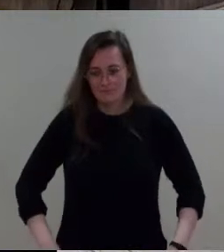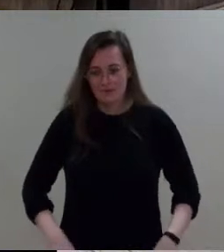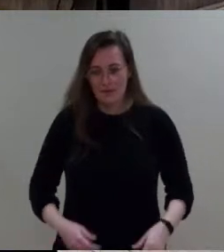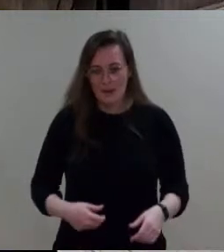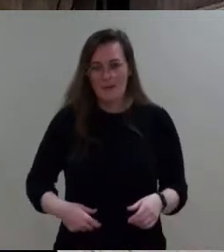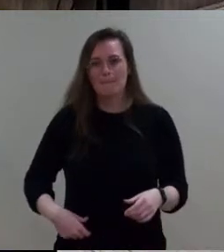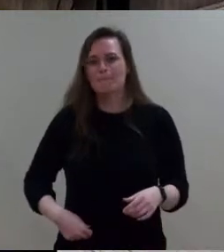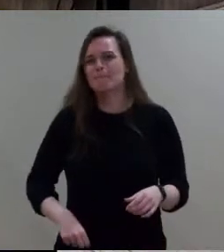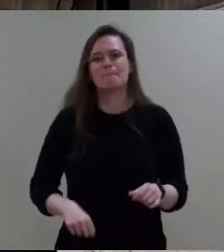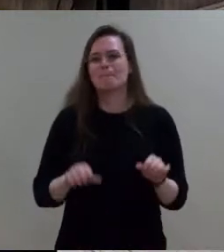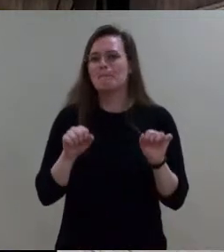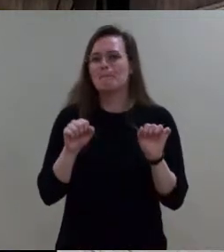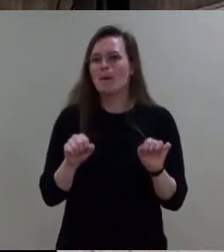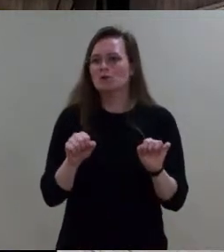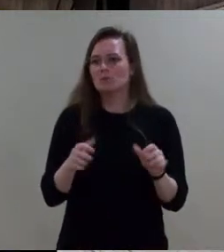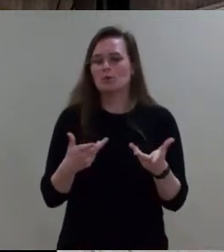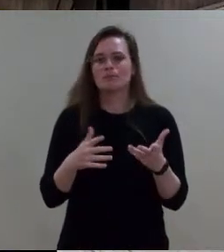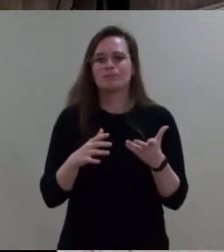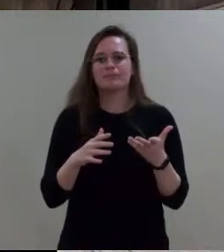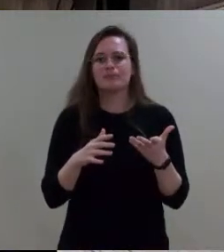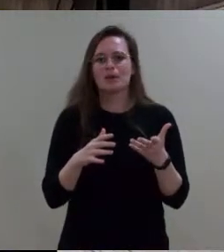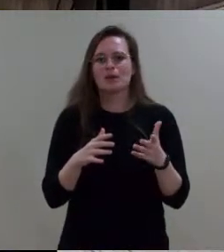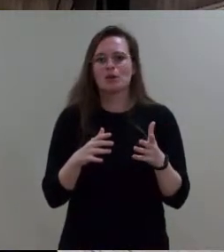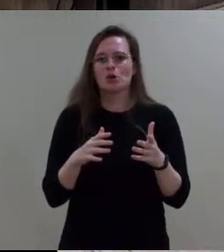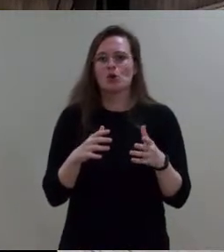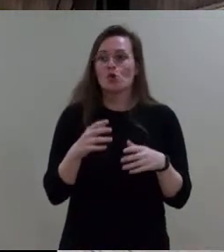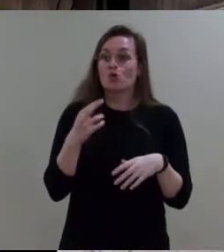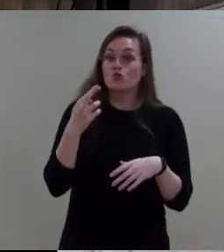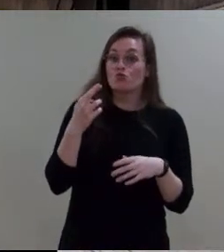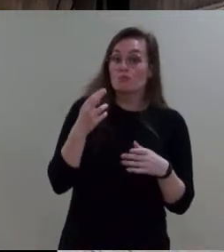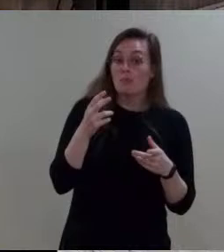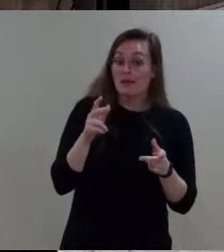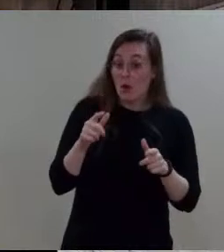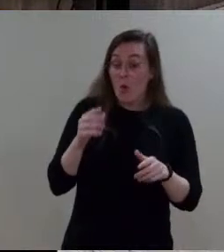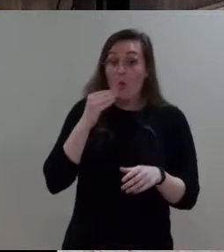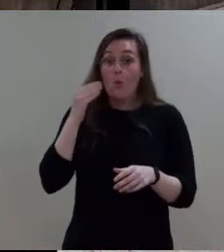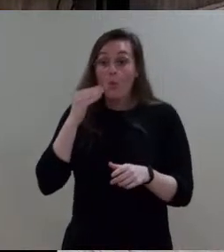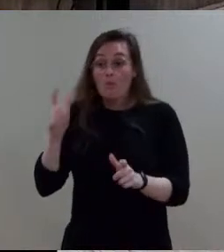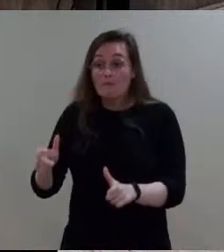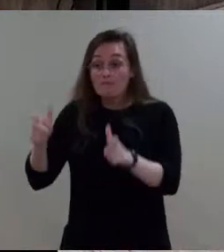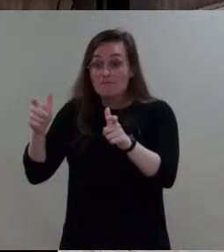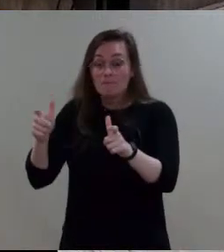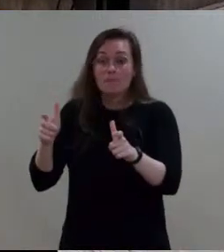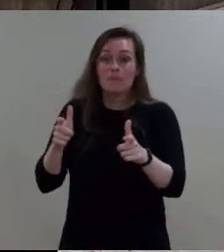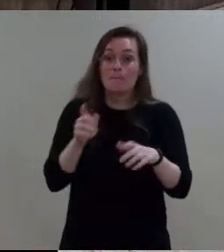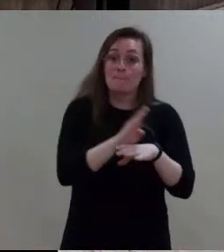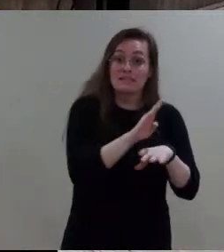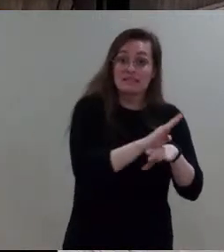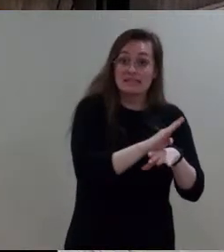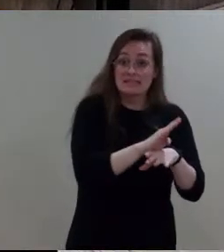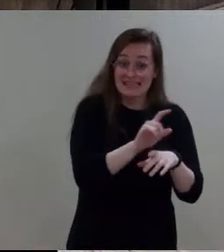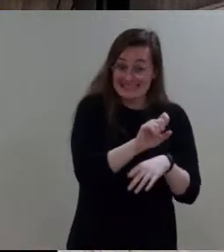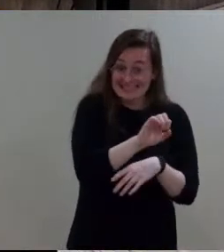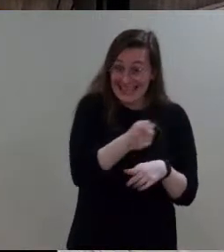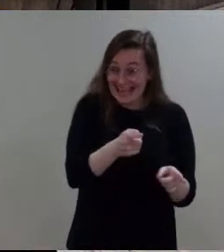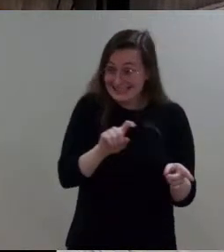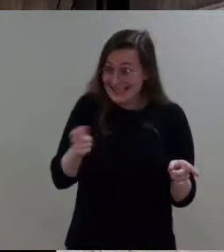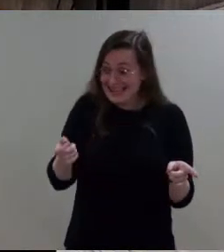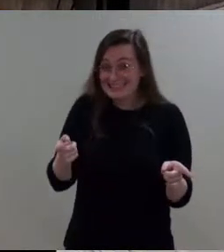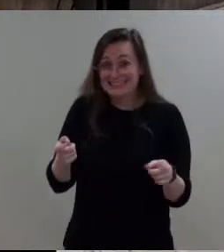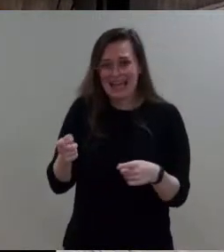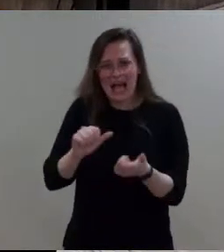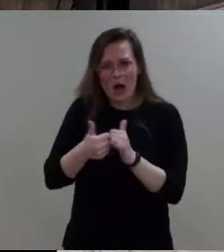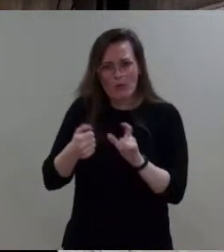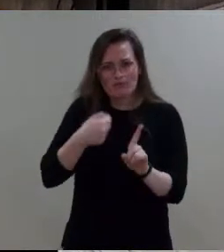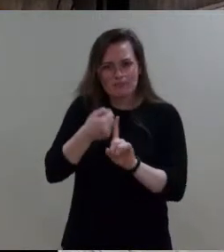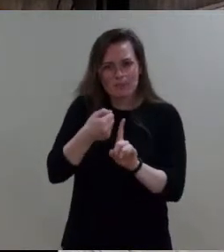town increase on commercial and residential tax increase would be, and what that burden would be on every individual versus what the, I'm saying burden,